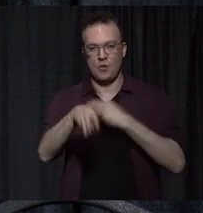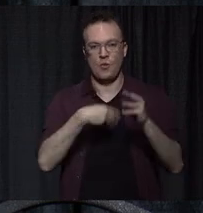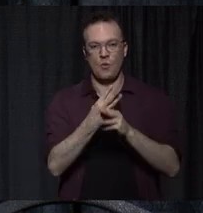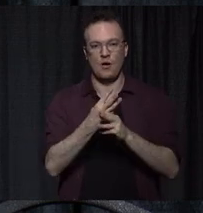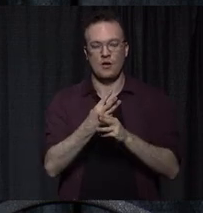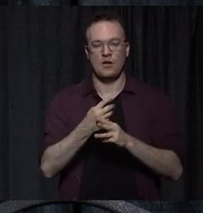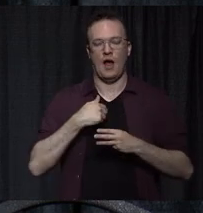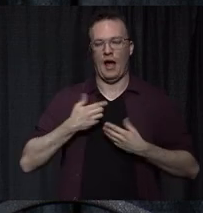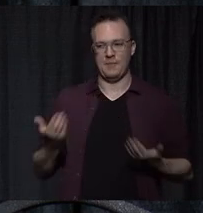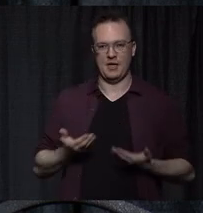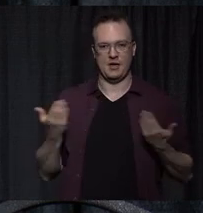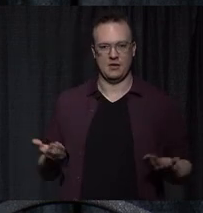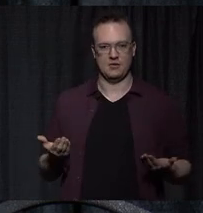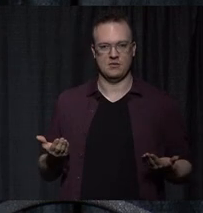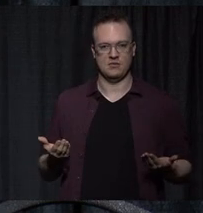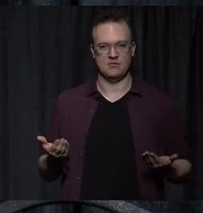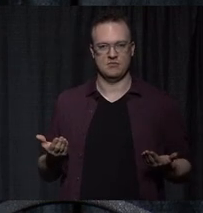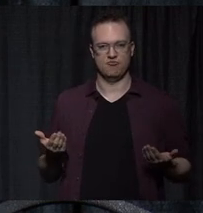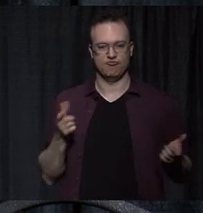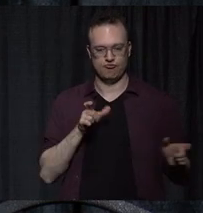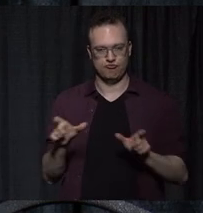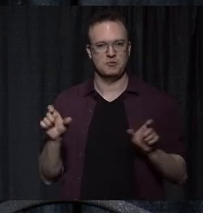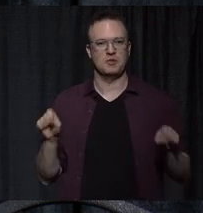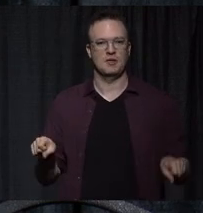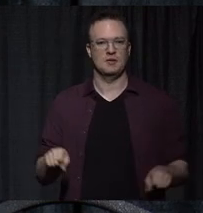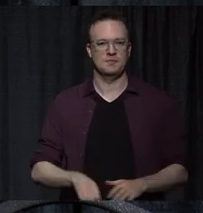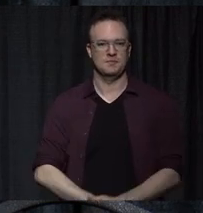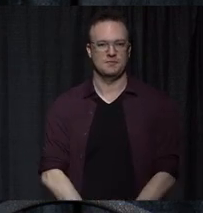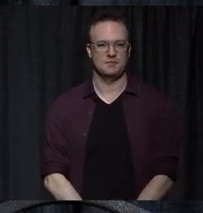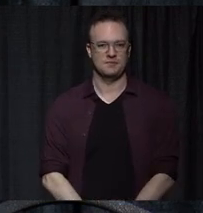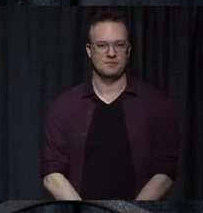here and you're not leaving.